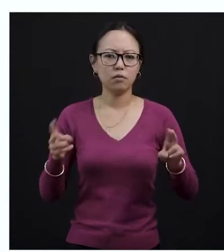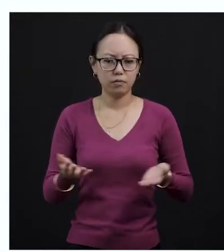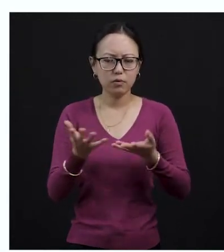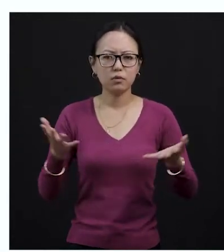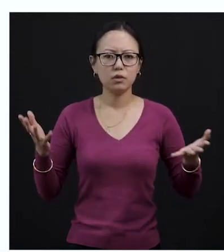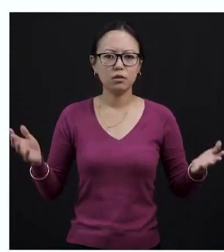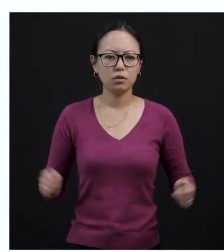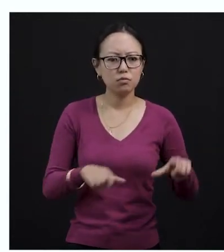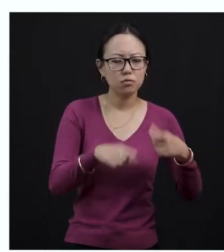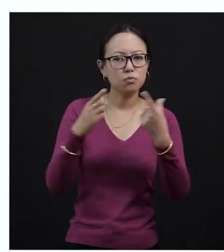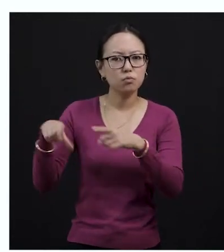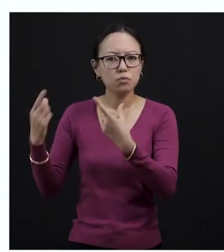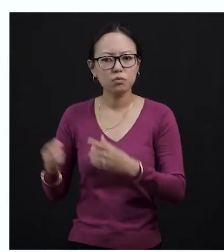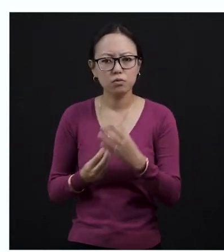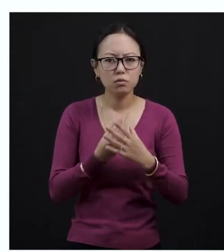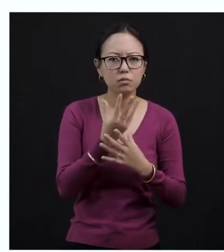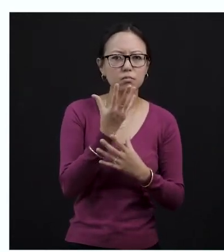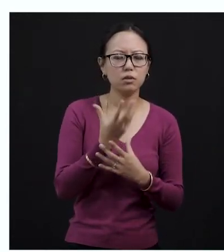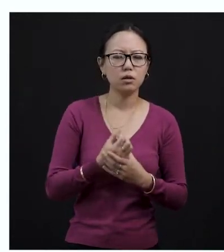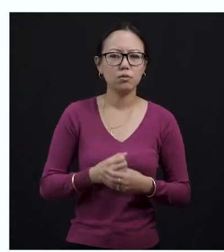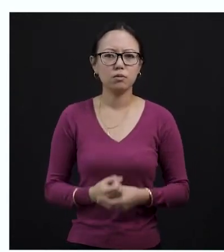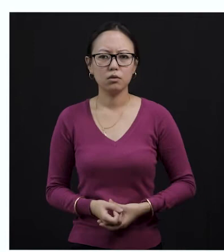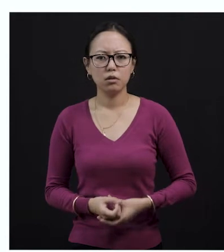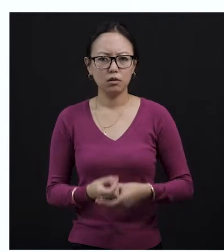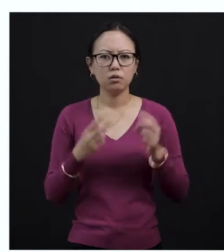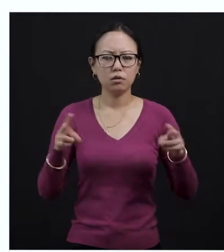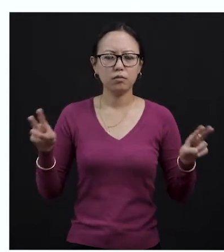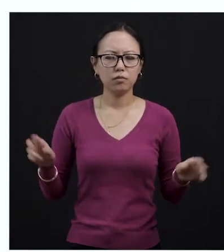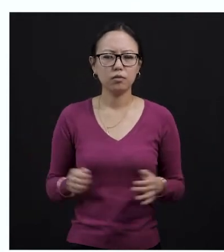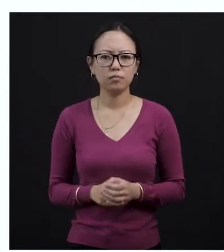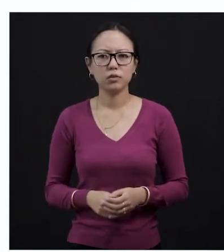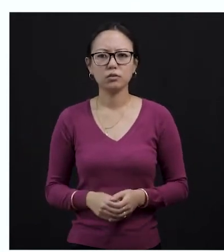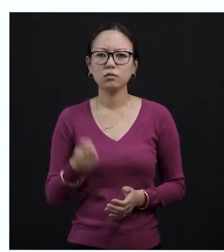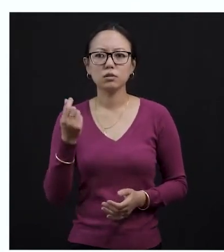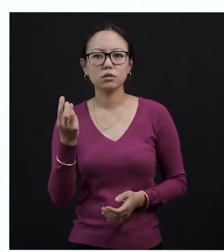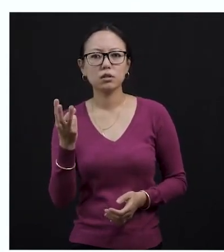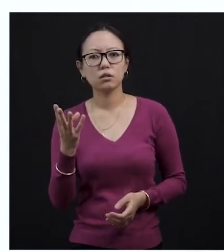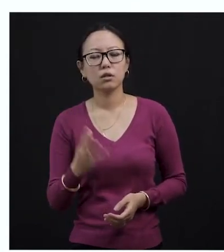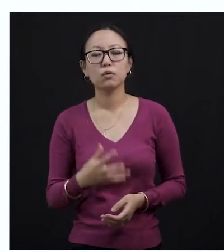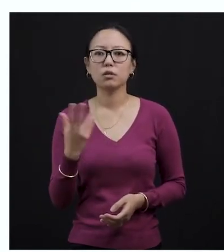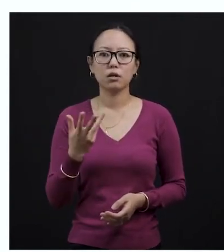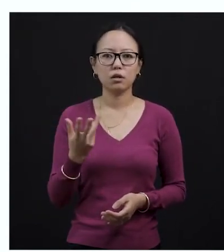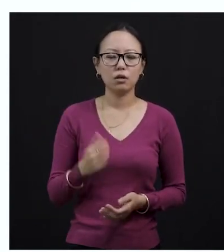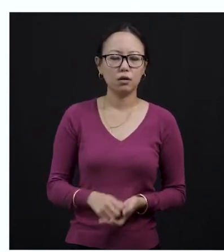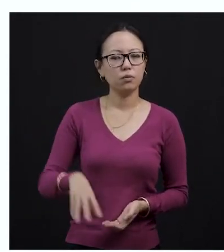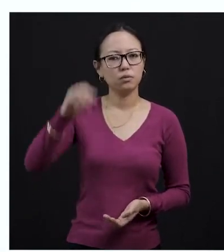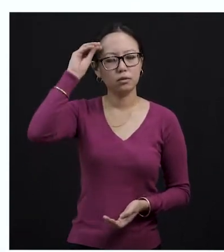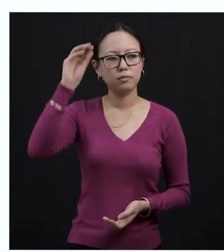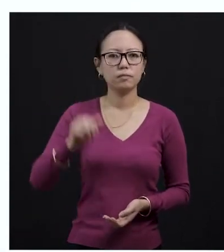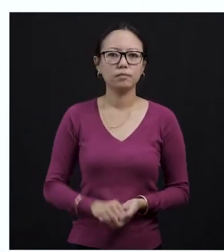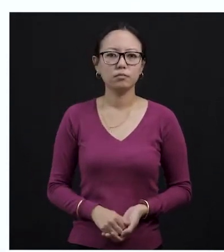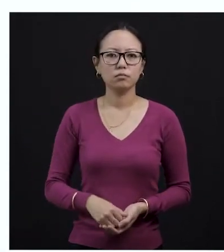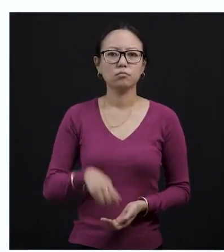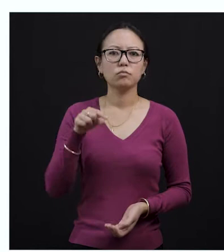objects, different, trees, flowers, and different kind of shapes, right? So